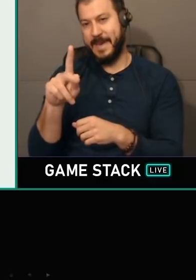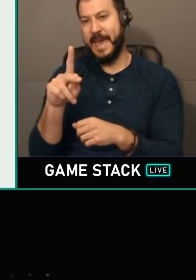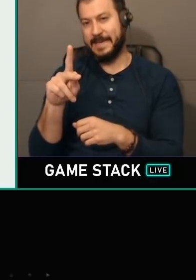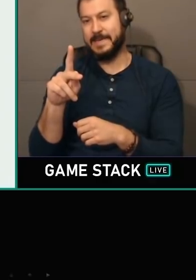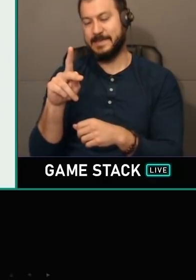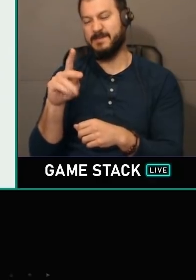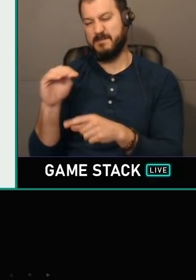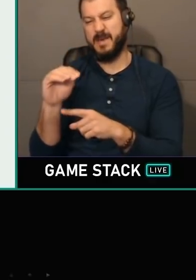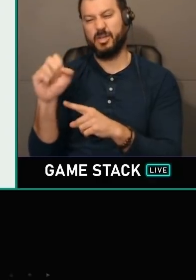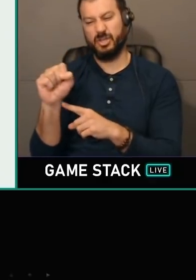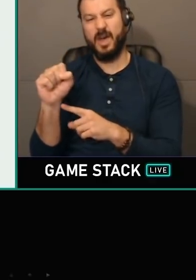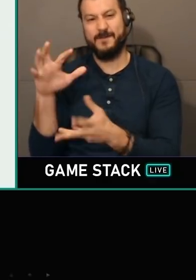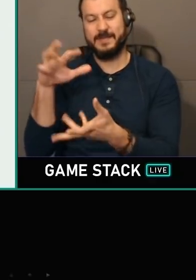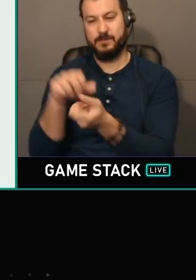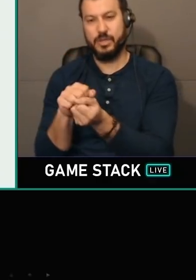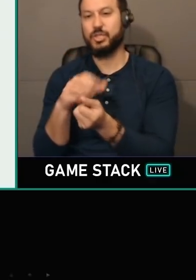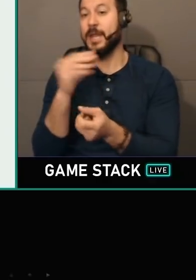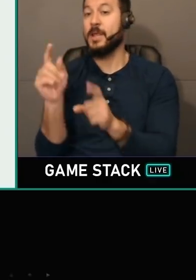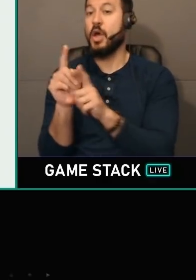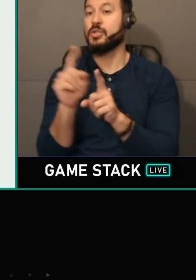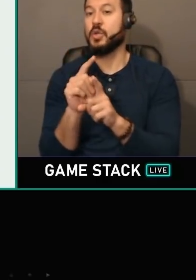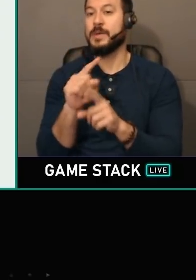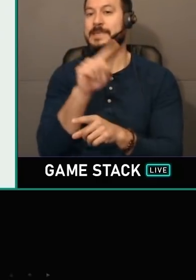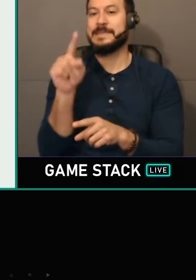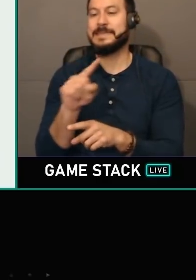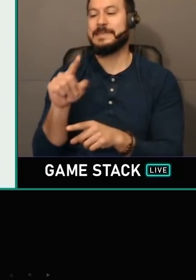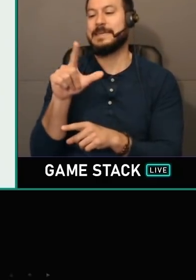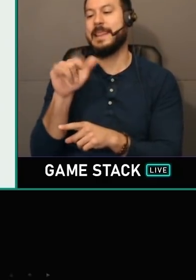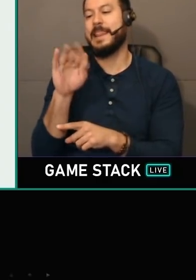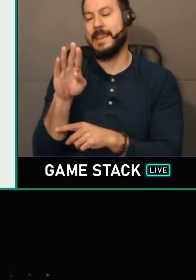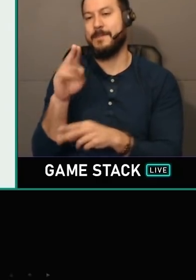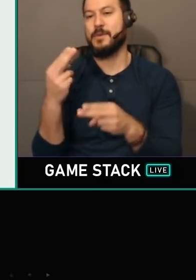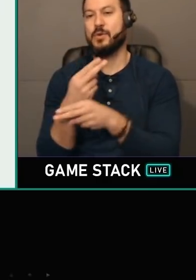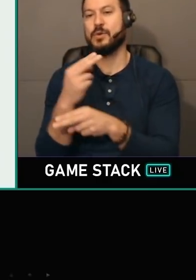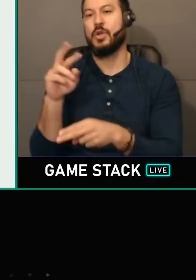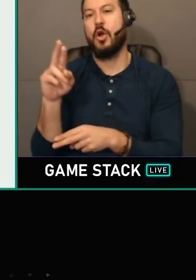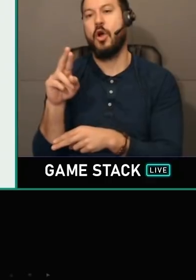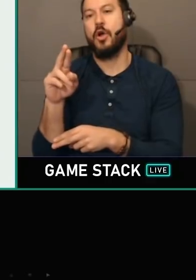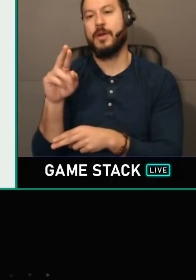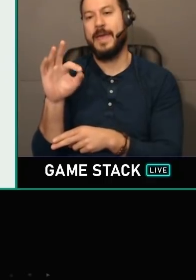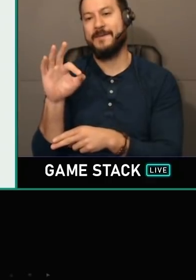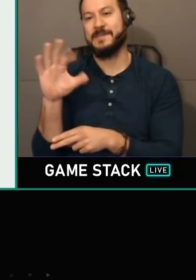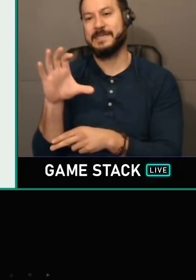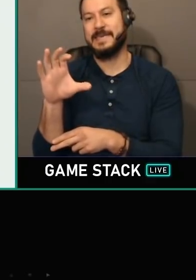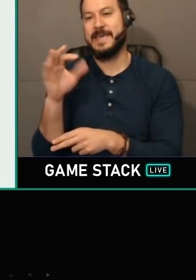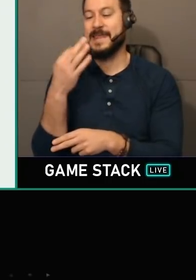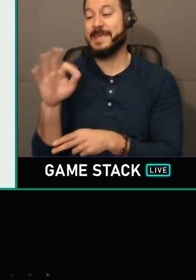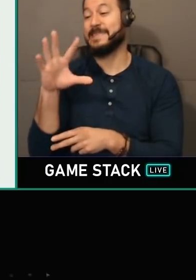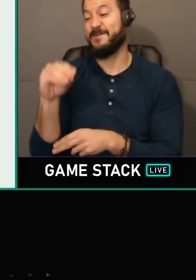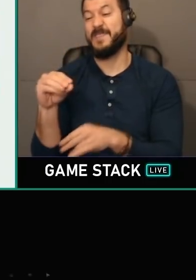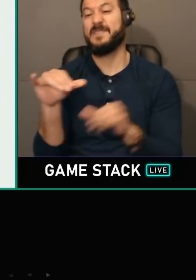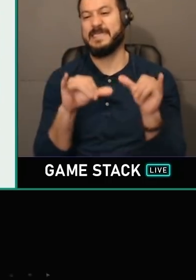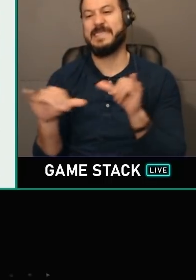texture compression, as well as zlib using the RFC 1950 standard.